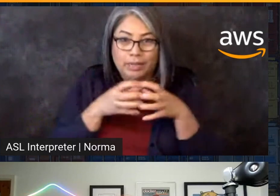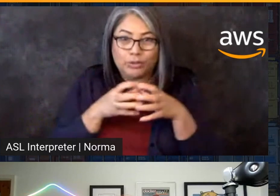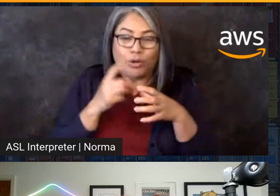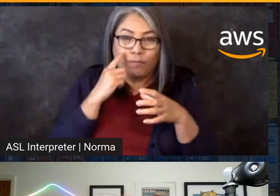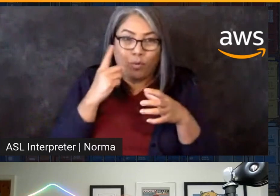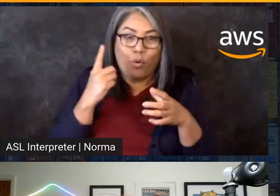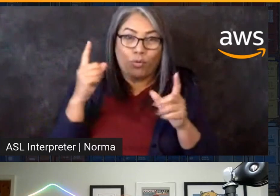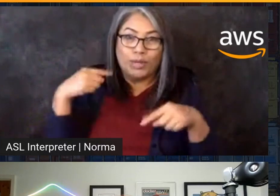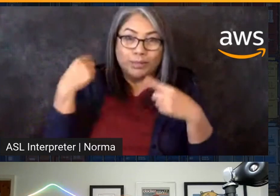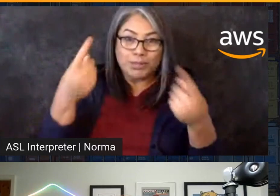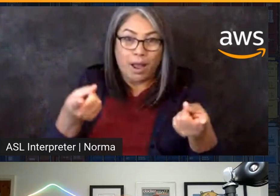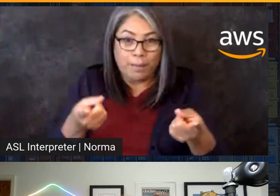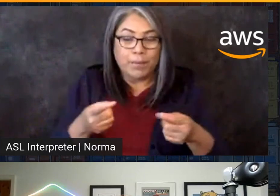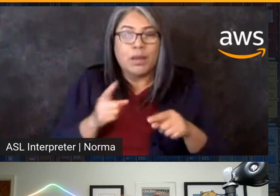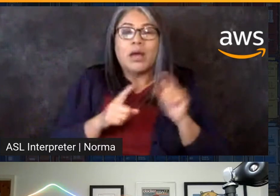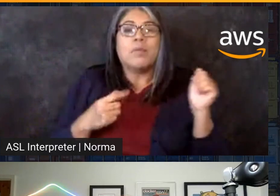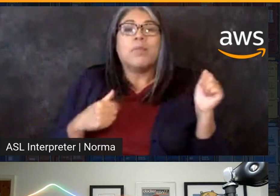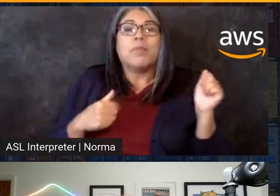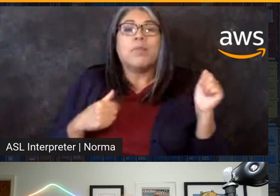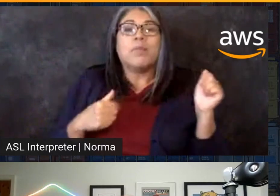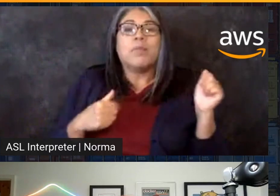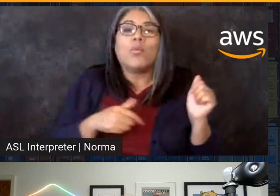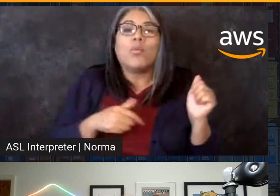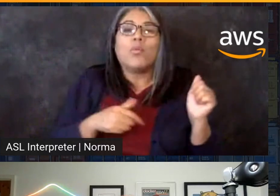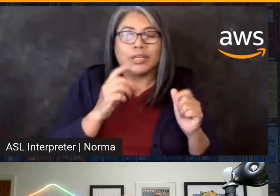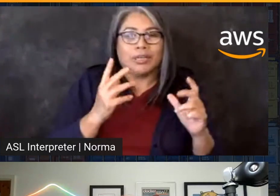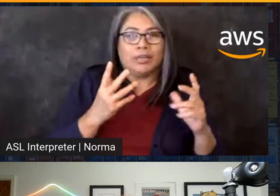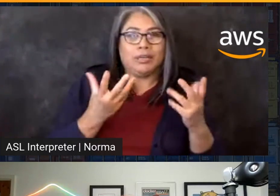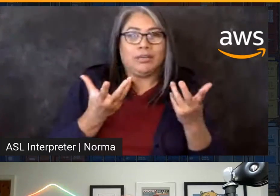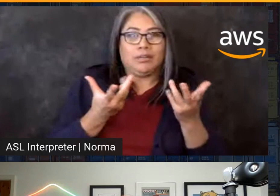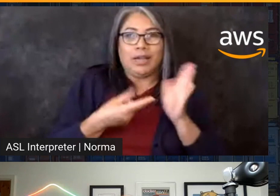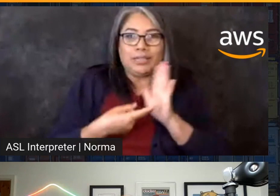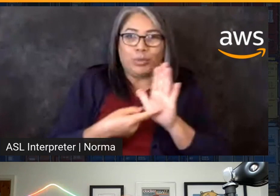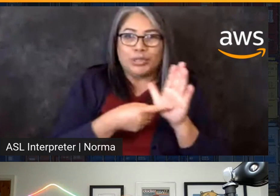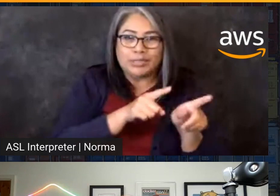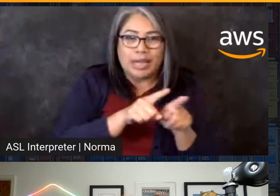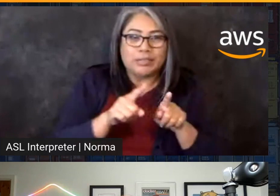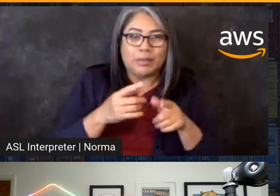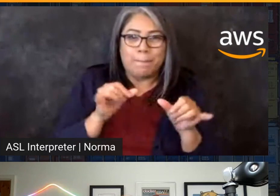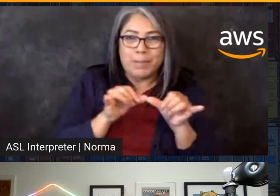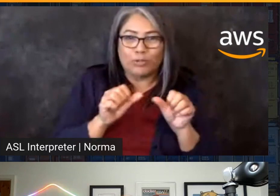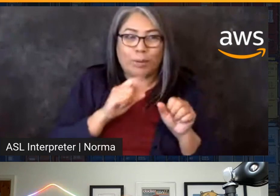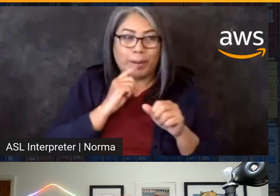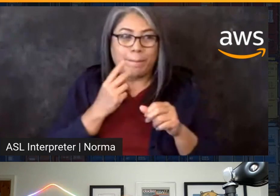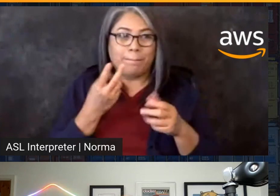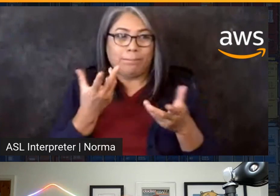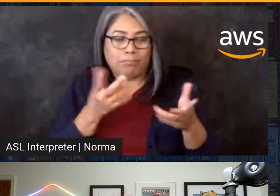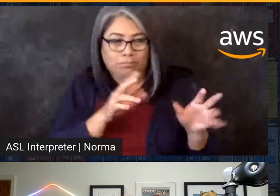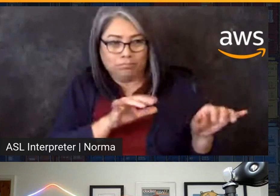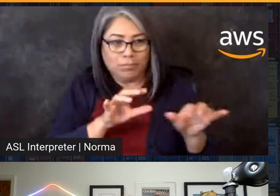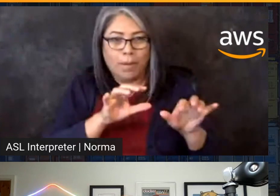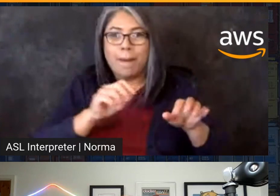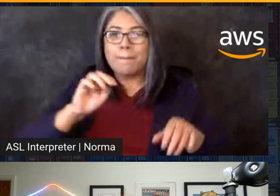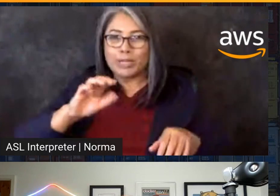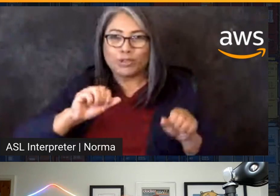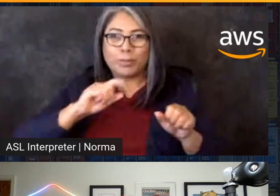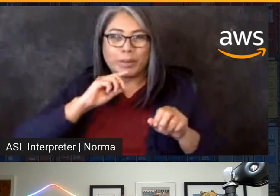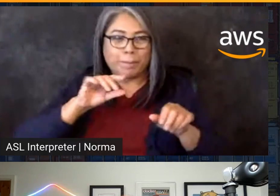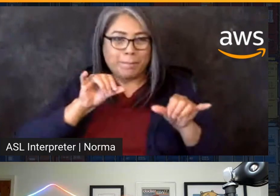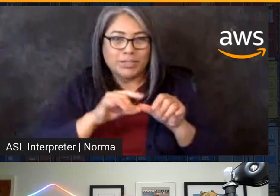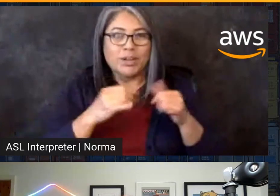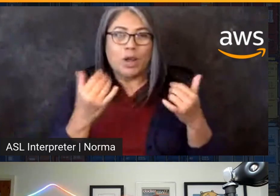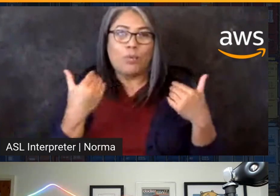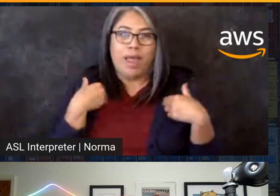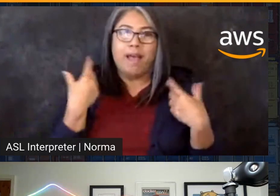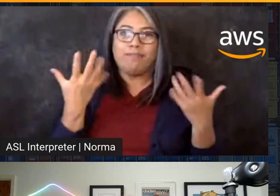could be measured, and now we have, right? It's like that level of instrumentation has been around for the whole